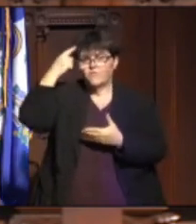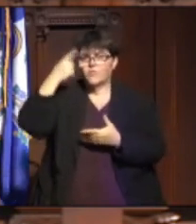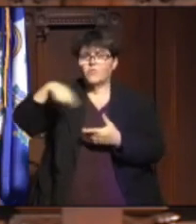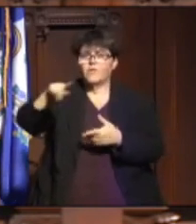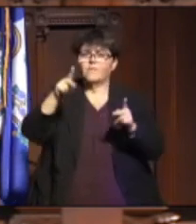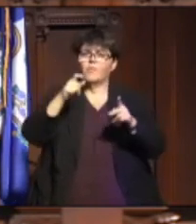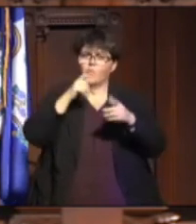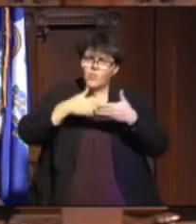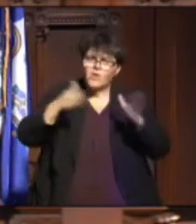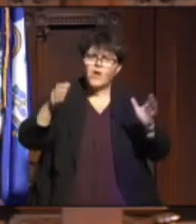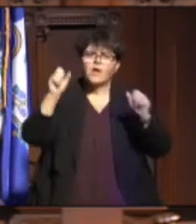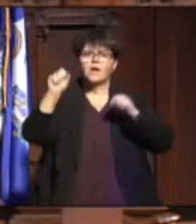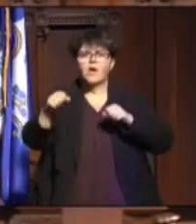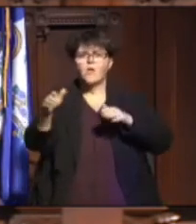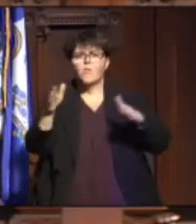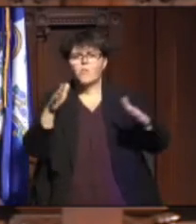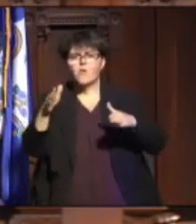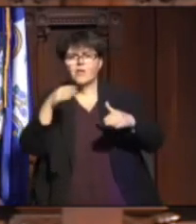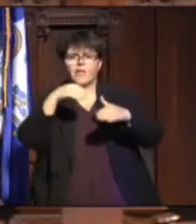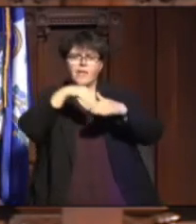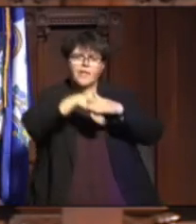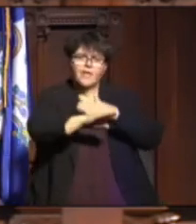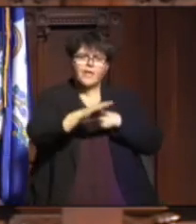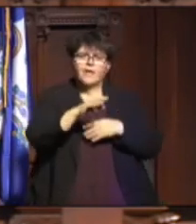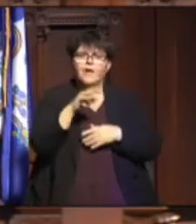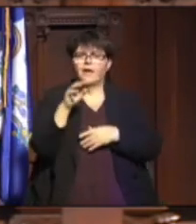zero-cost Medicaid-like coverage initiative.